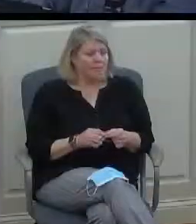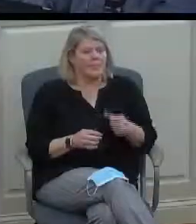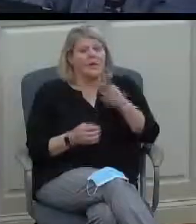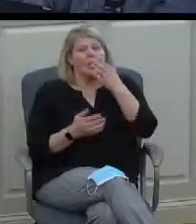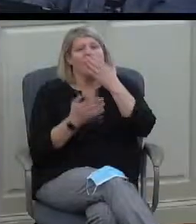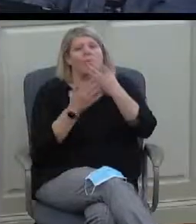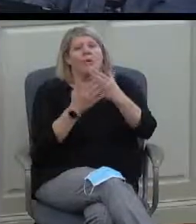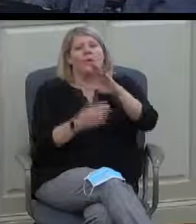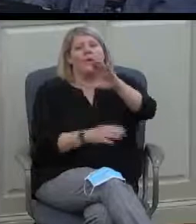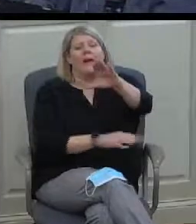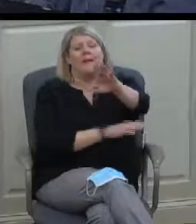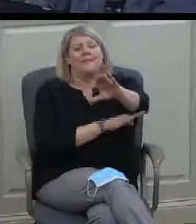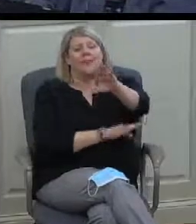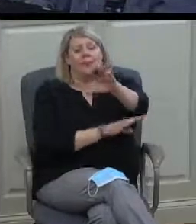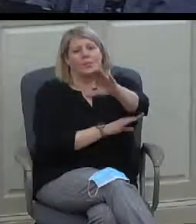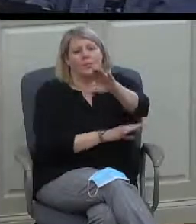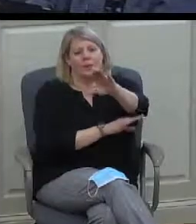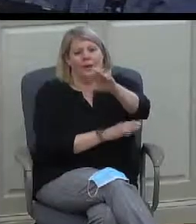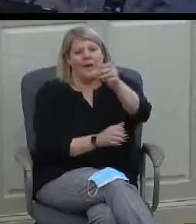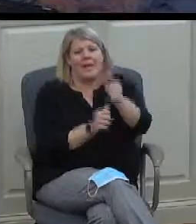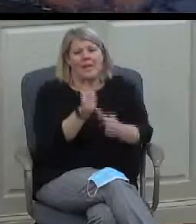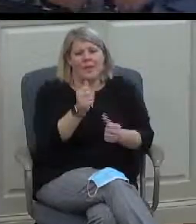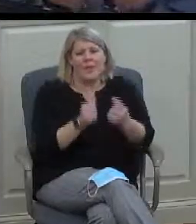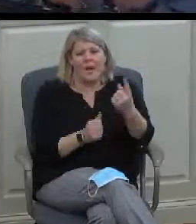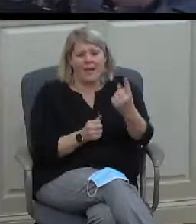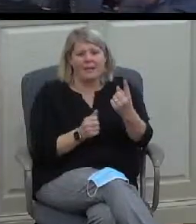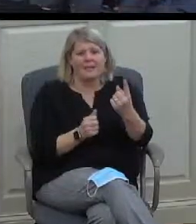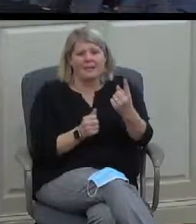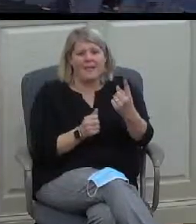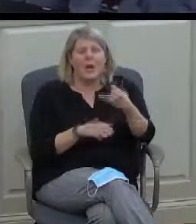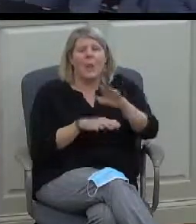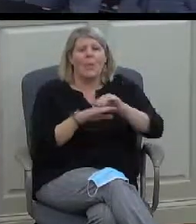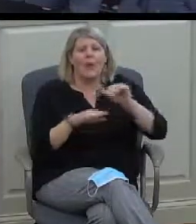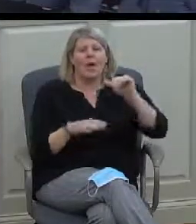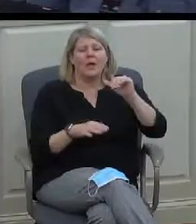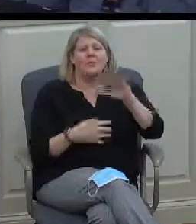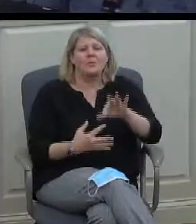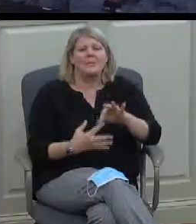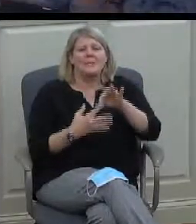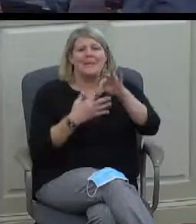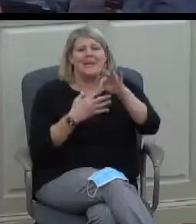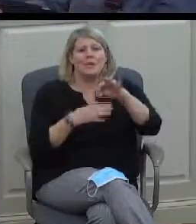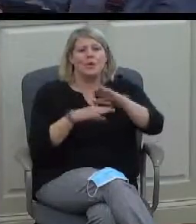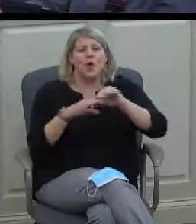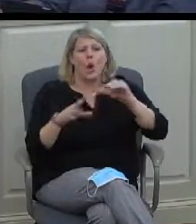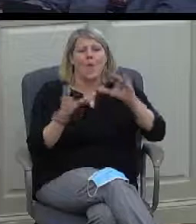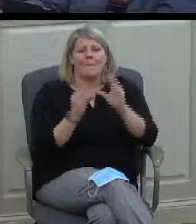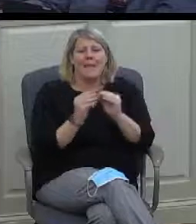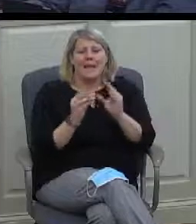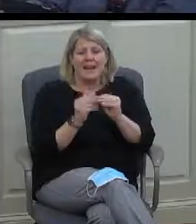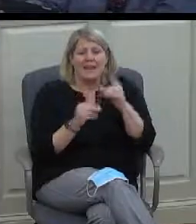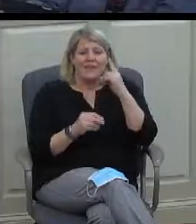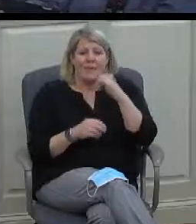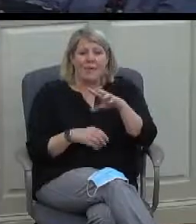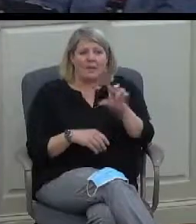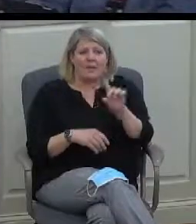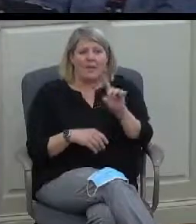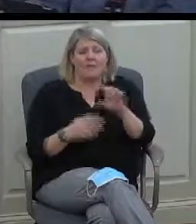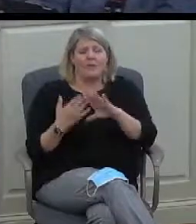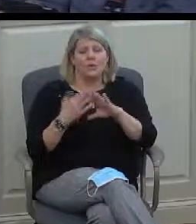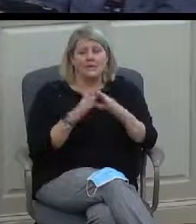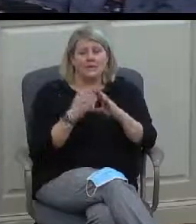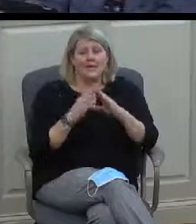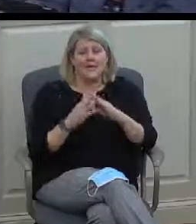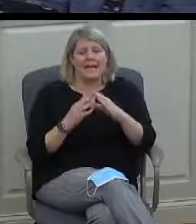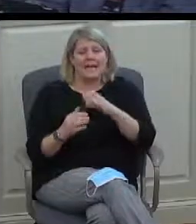Good afternoon, everyone. Welcome to this special call meeting of the Danville City Commission for today, May the 10th. The hour